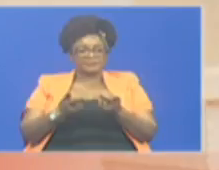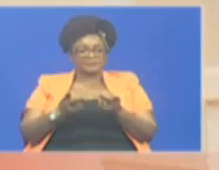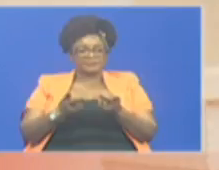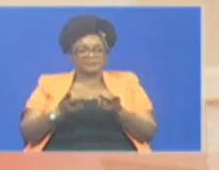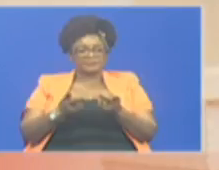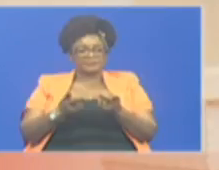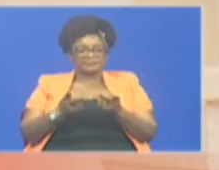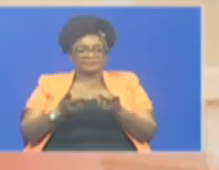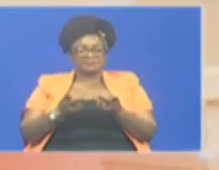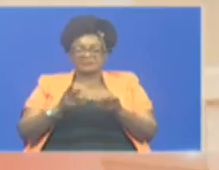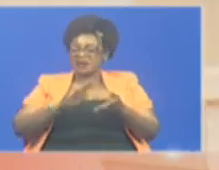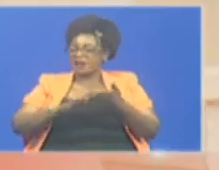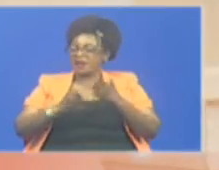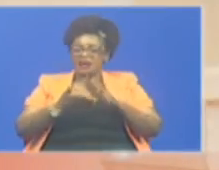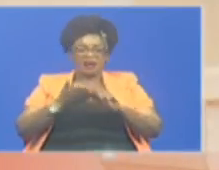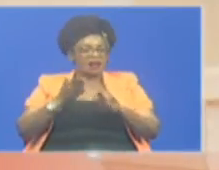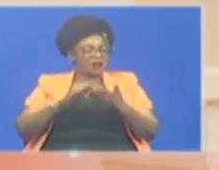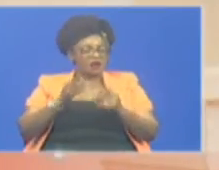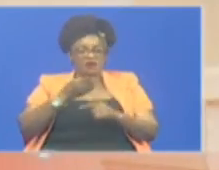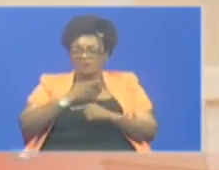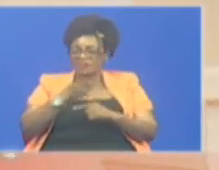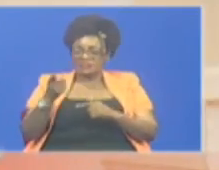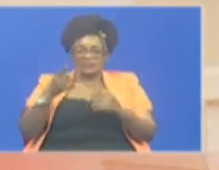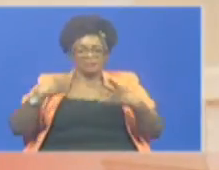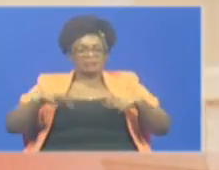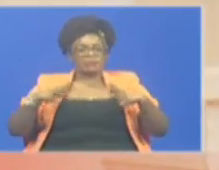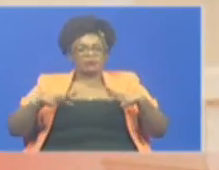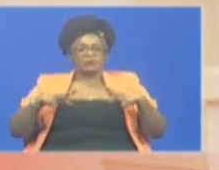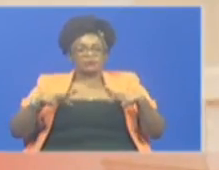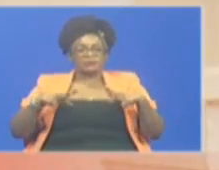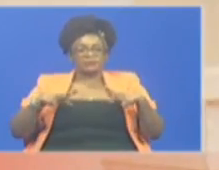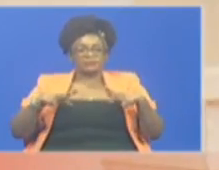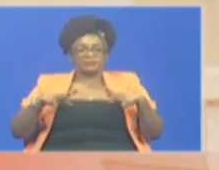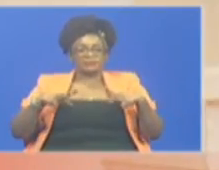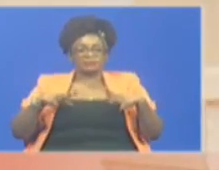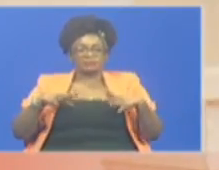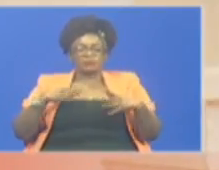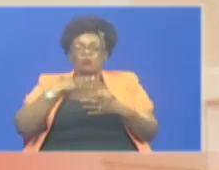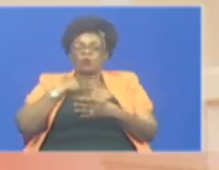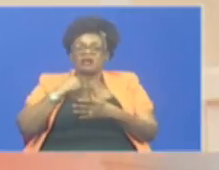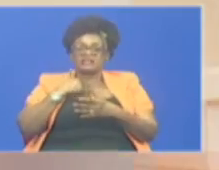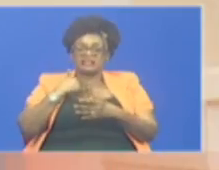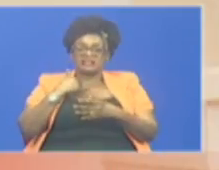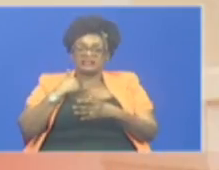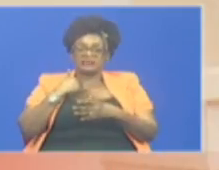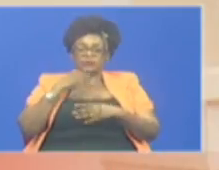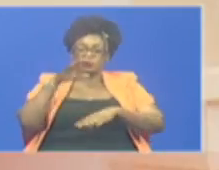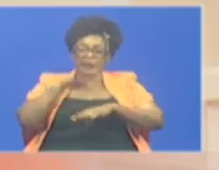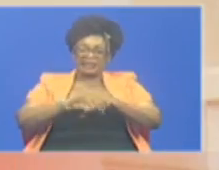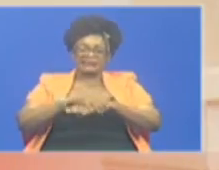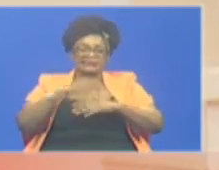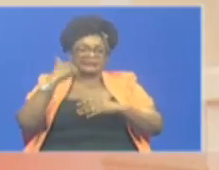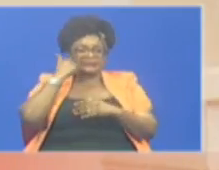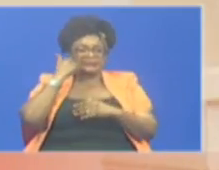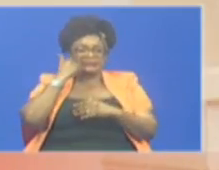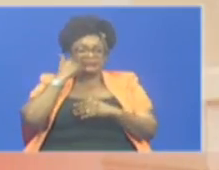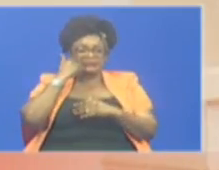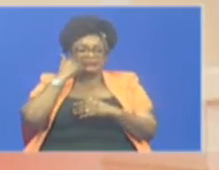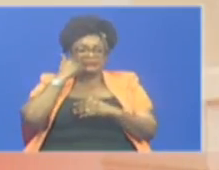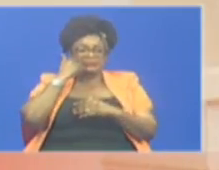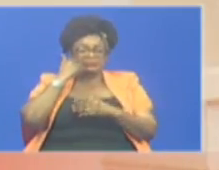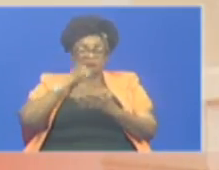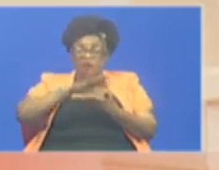None of these people set out to be infected. We can all